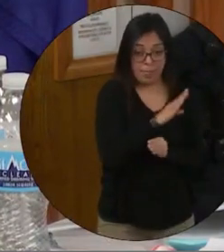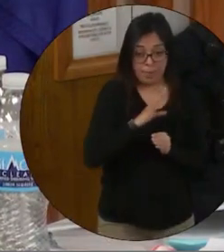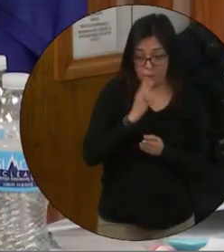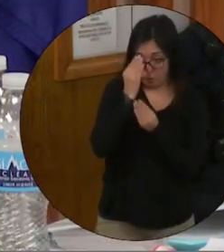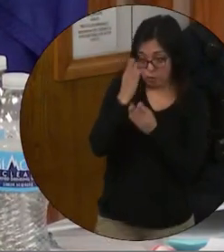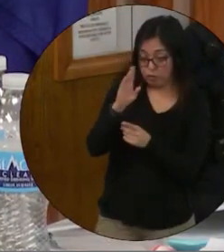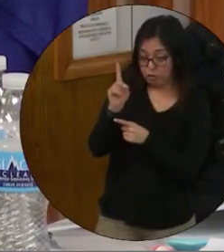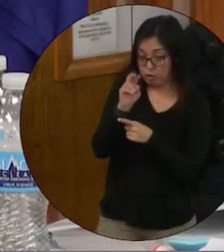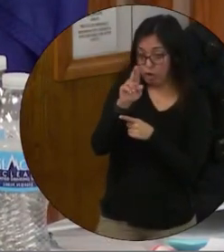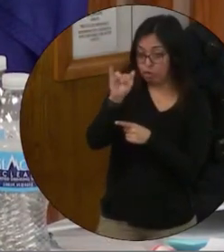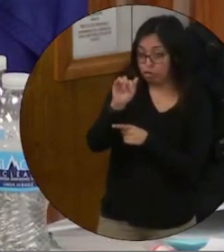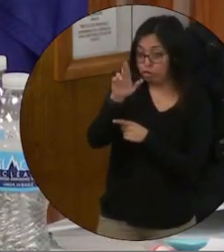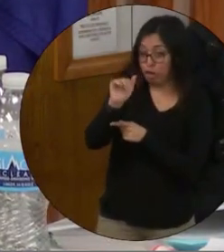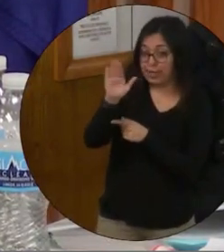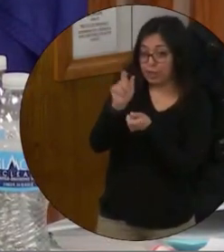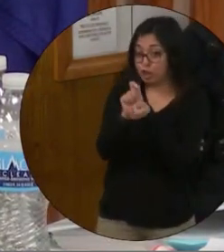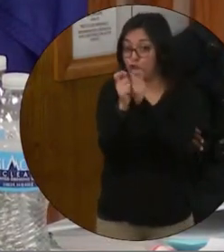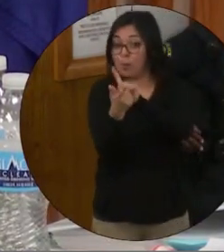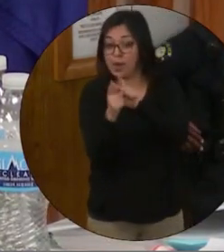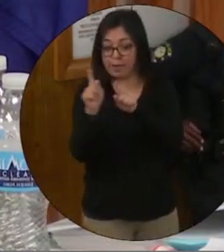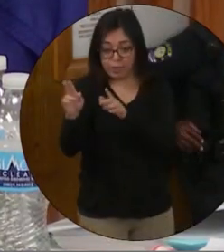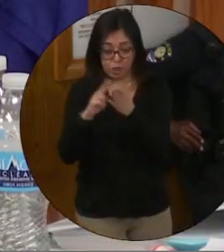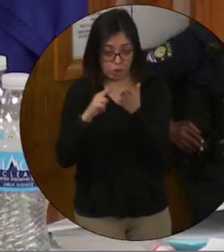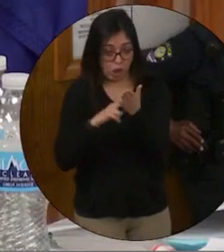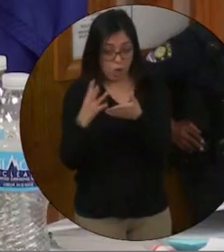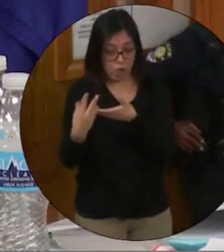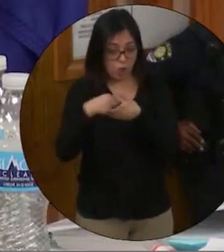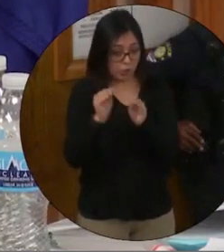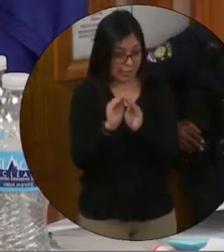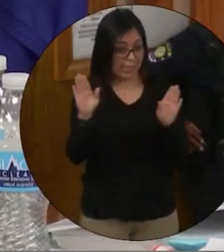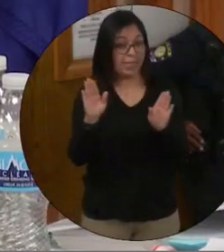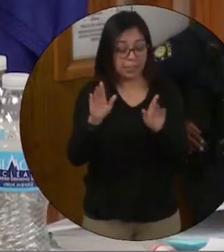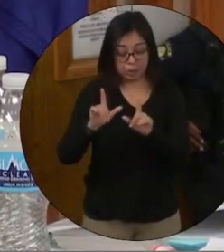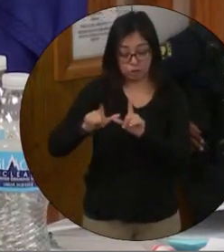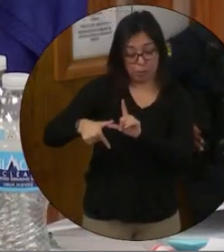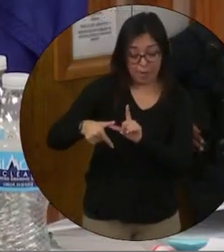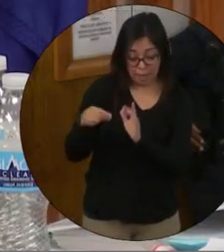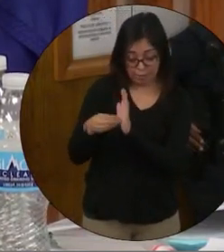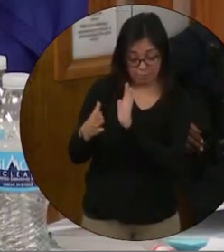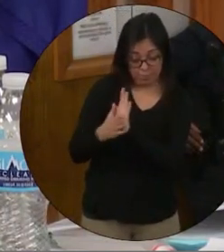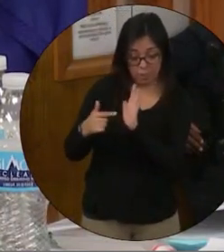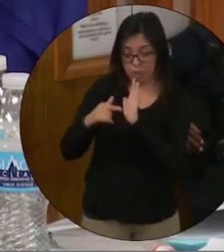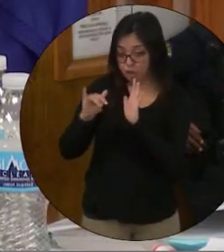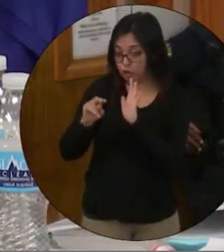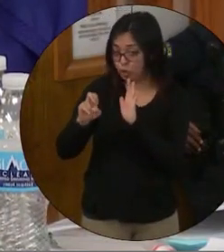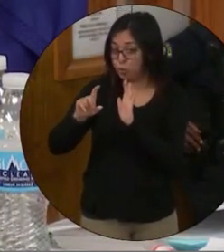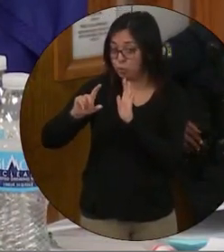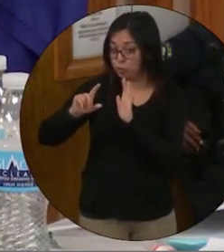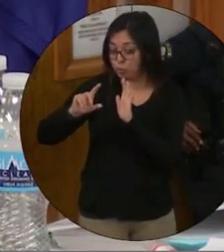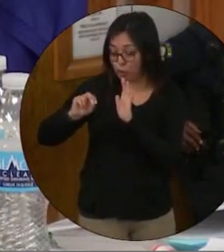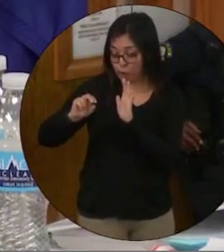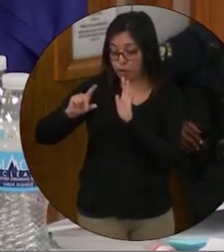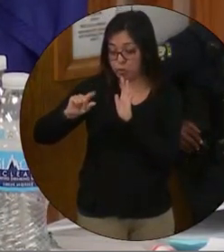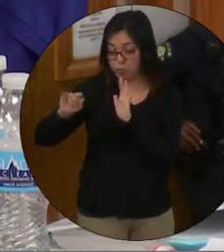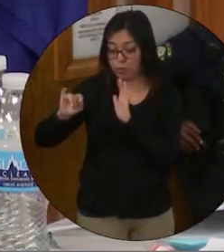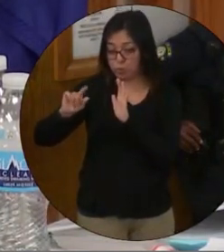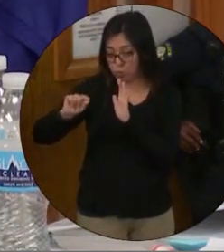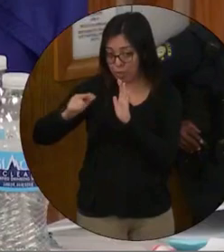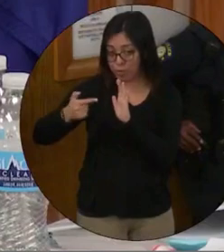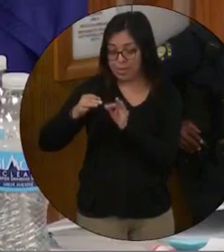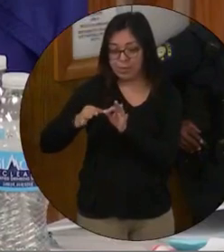Dr. Jara's interpretation that his contract, which included a clear termination date of June 30th, 2021, had been extended by